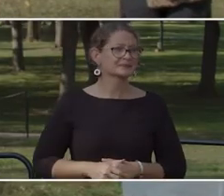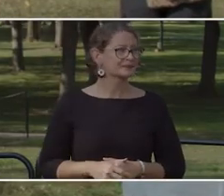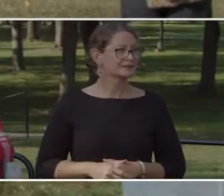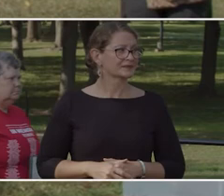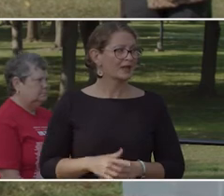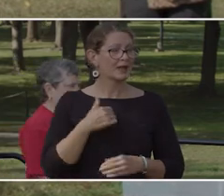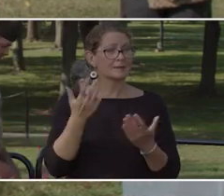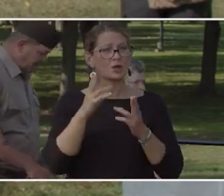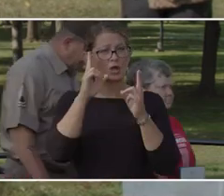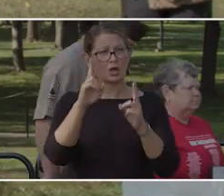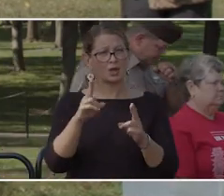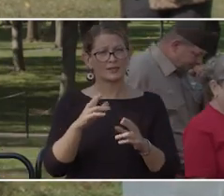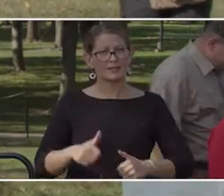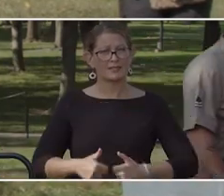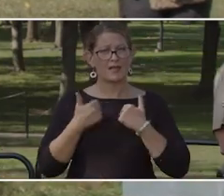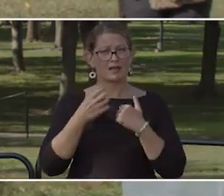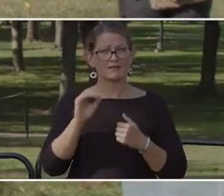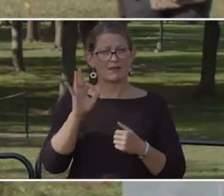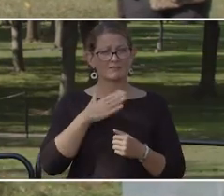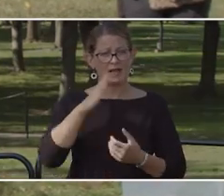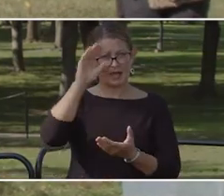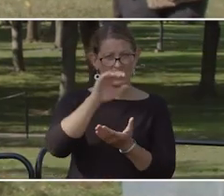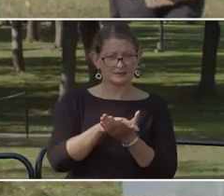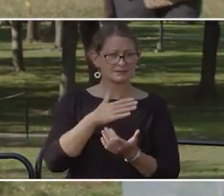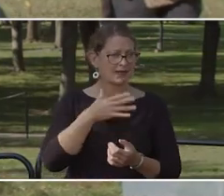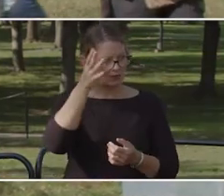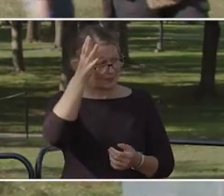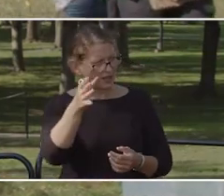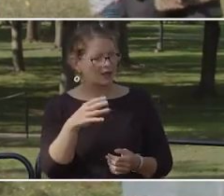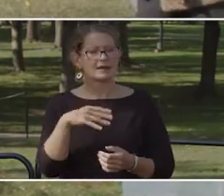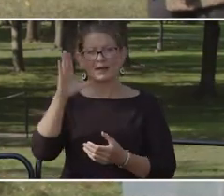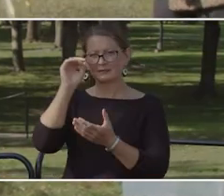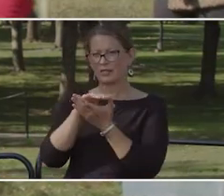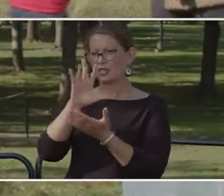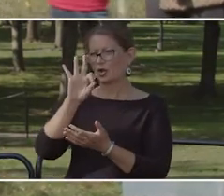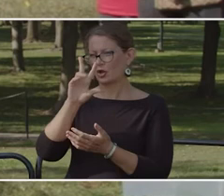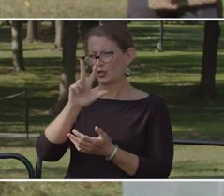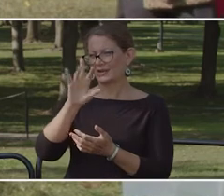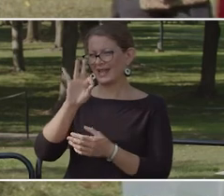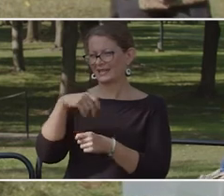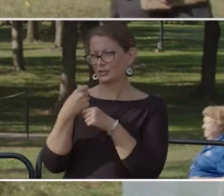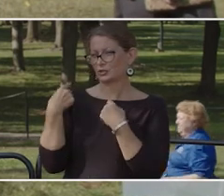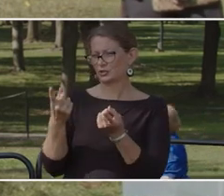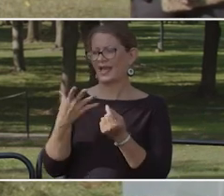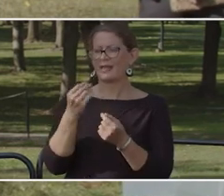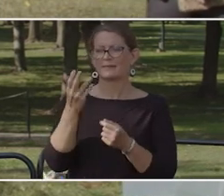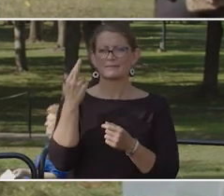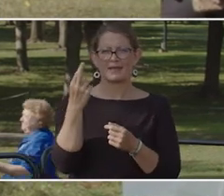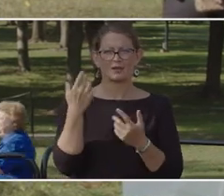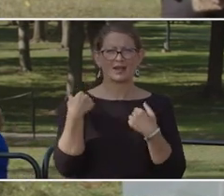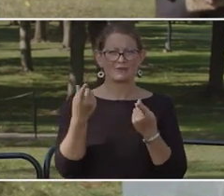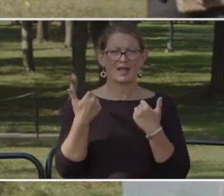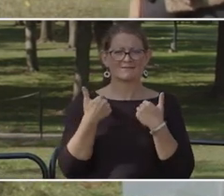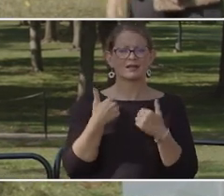I'm here to honor the life of my husband. And my grandpa. Of 39 years, and the best friend I will ever have, Kevin